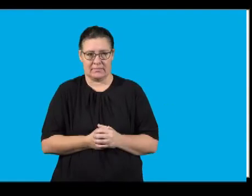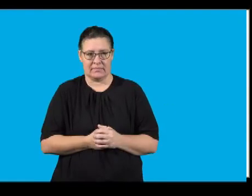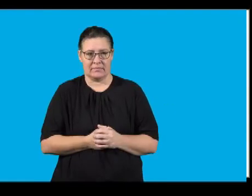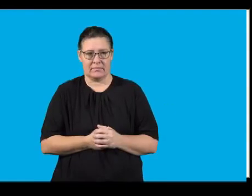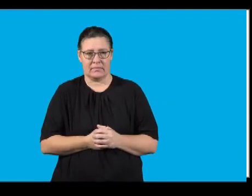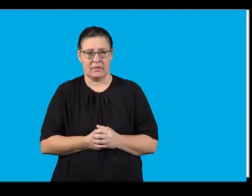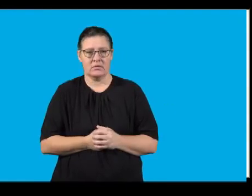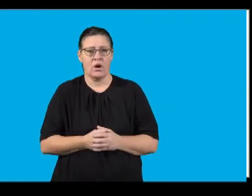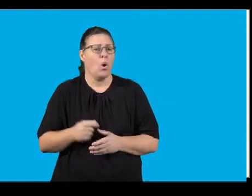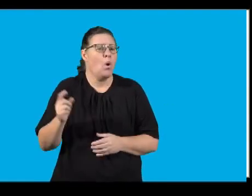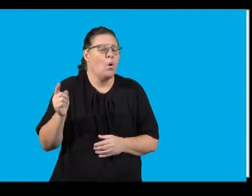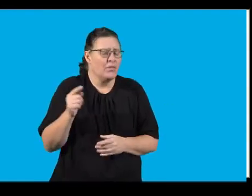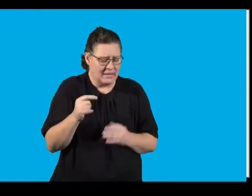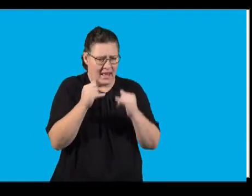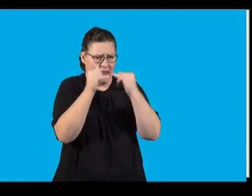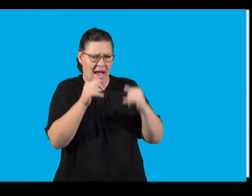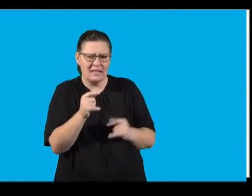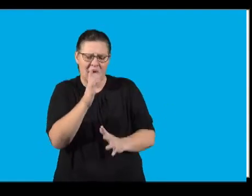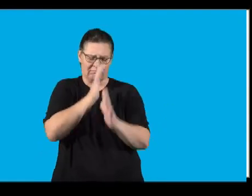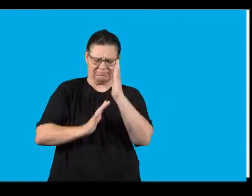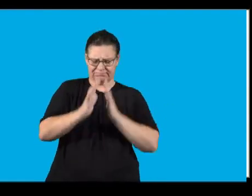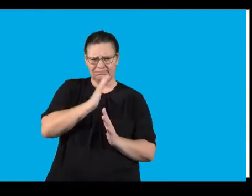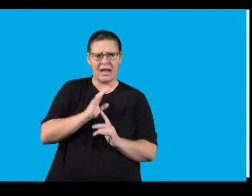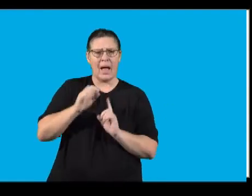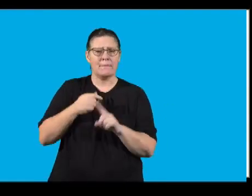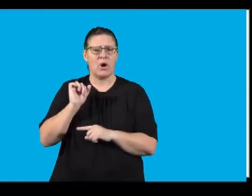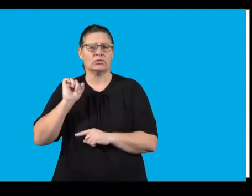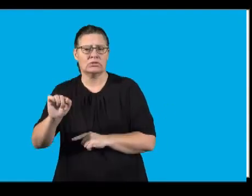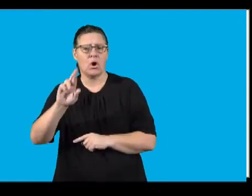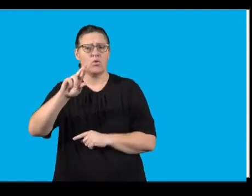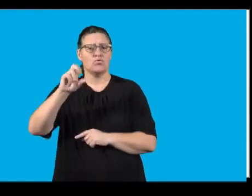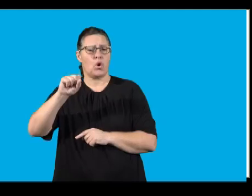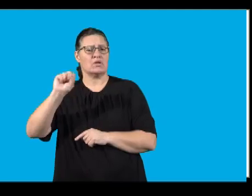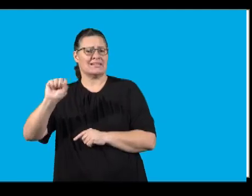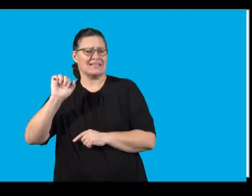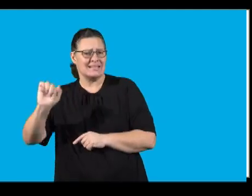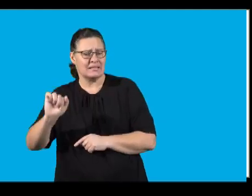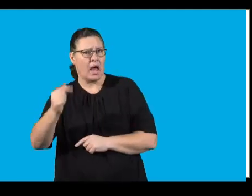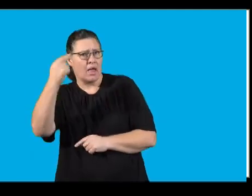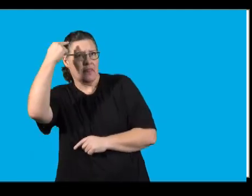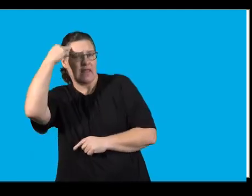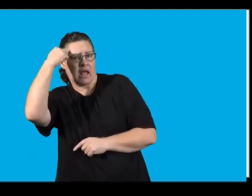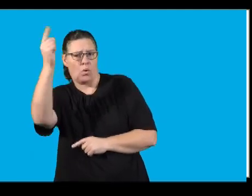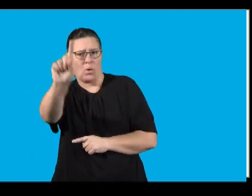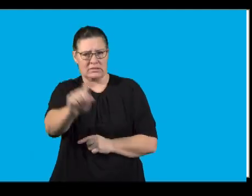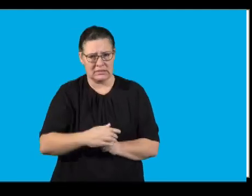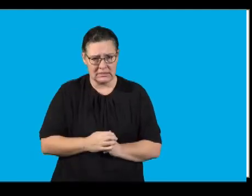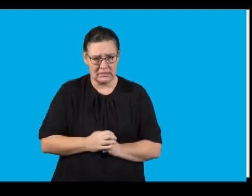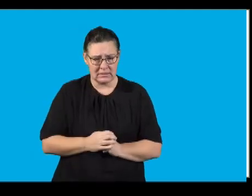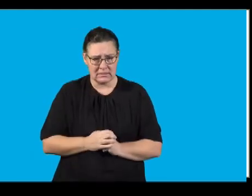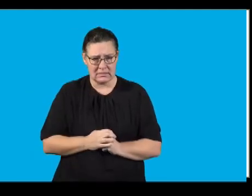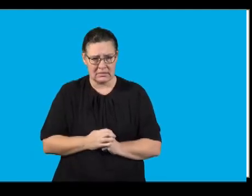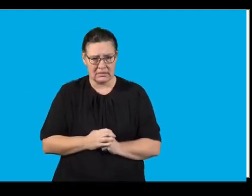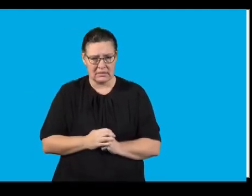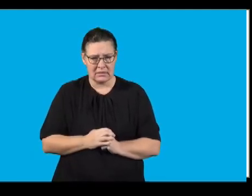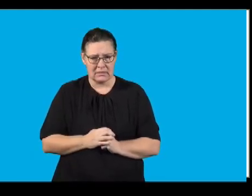Now, what do these lines tell us about Ross's state of mind? What is he thinking up